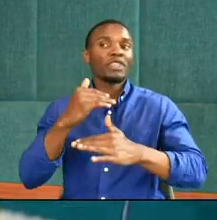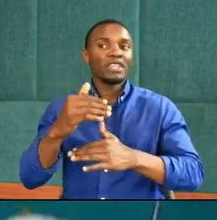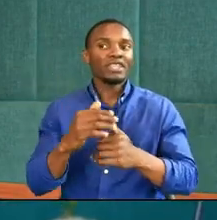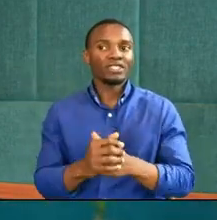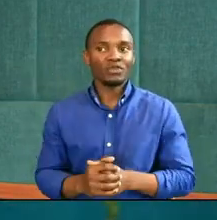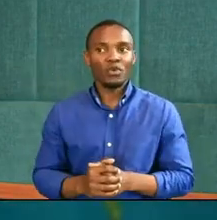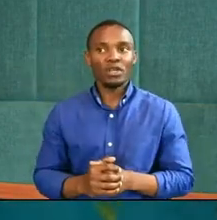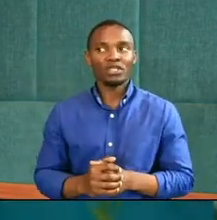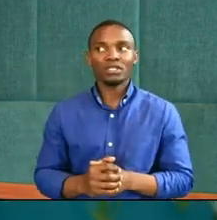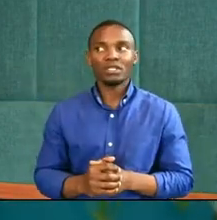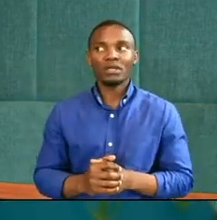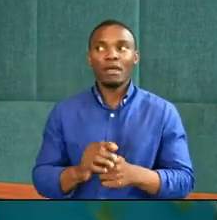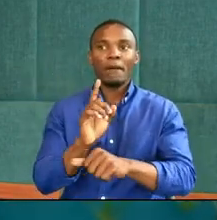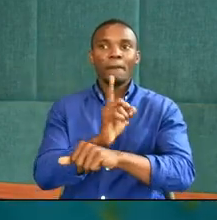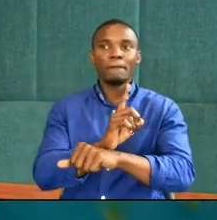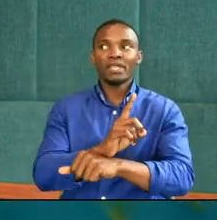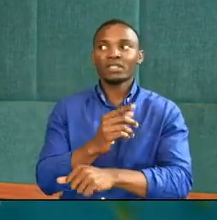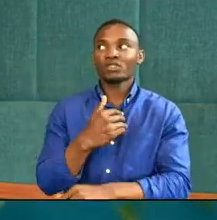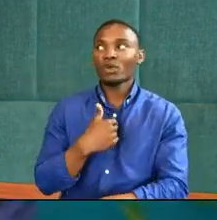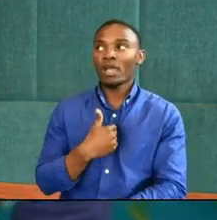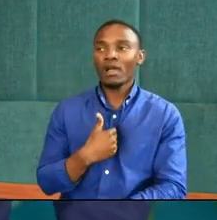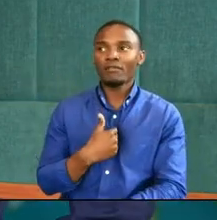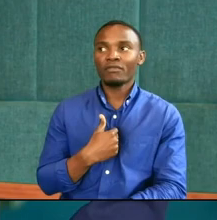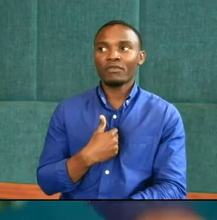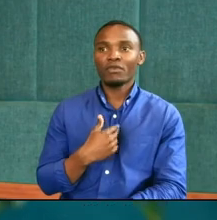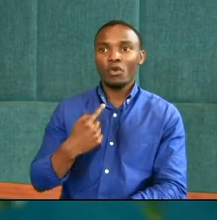the clock on the wall tells me,